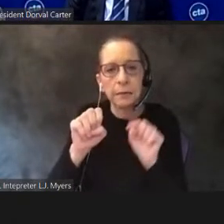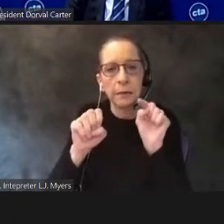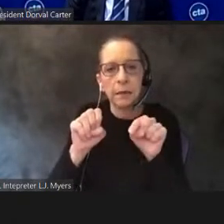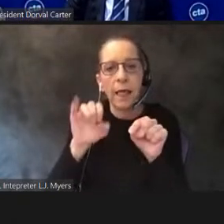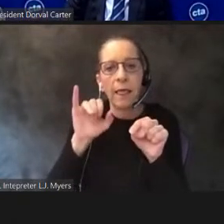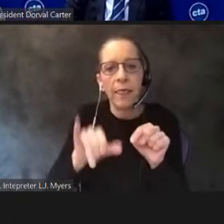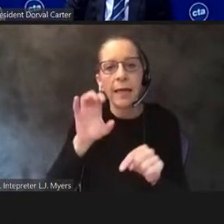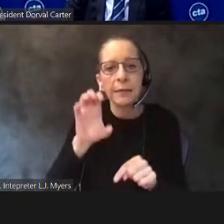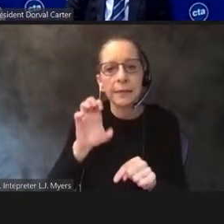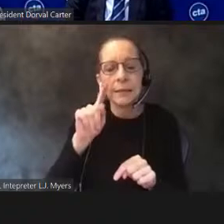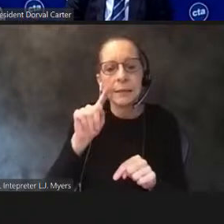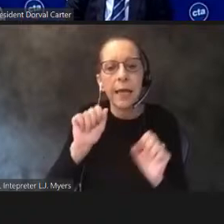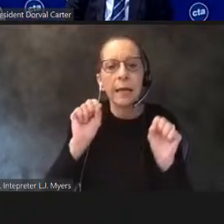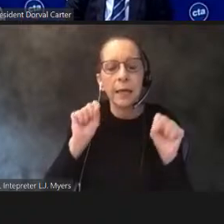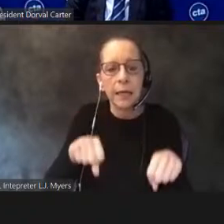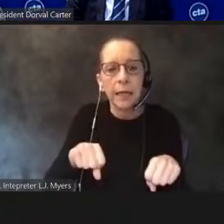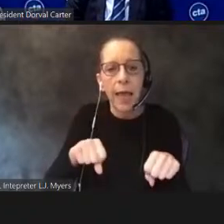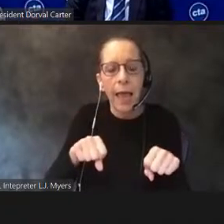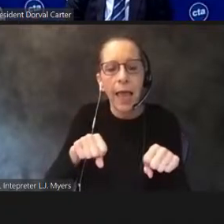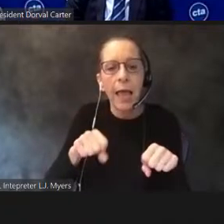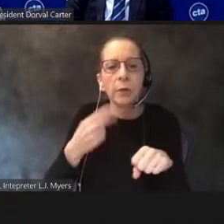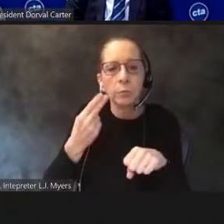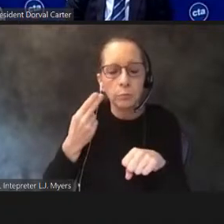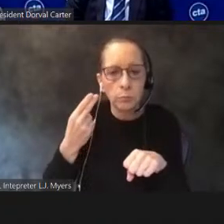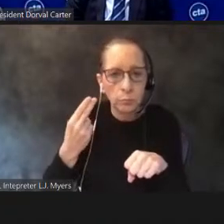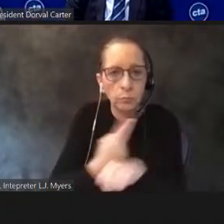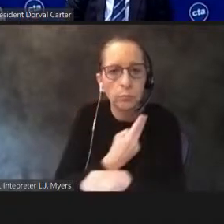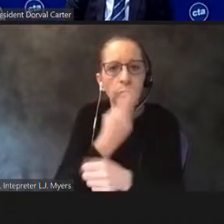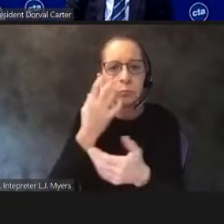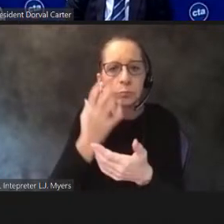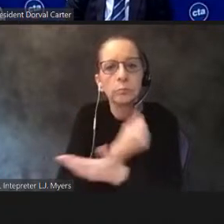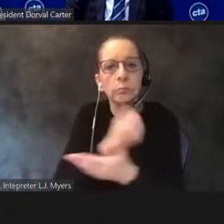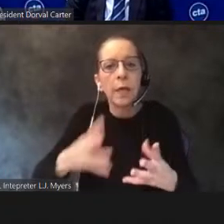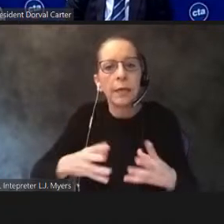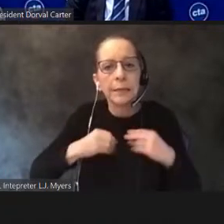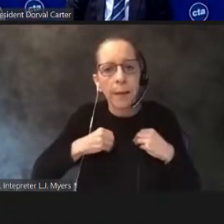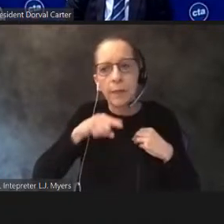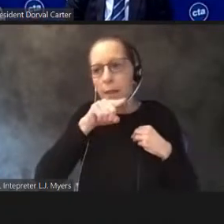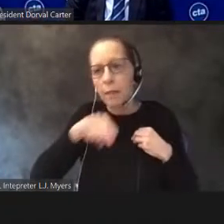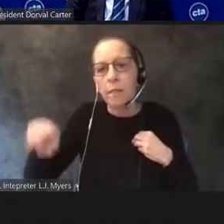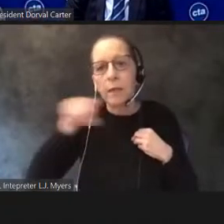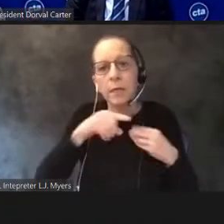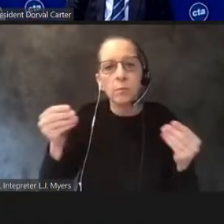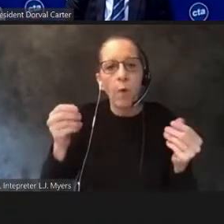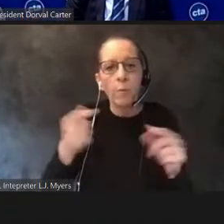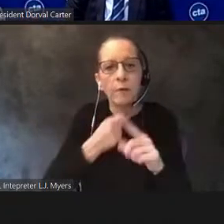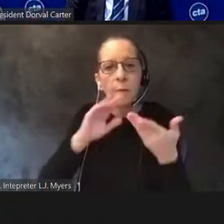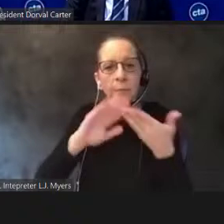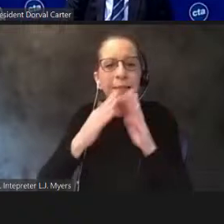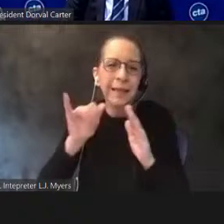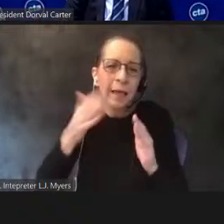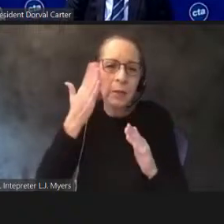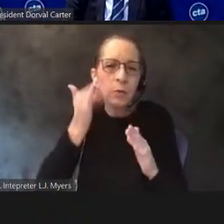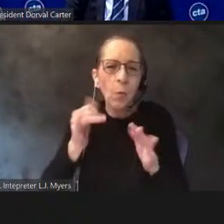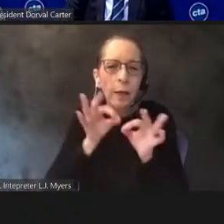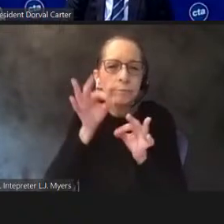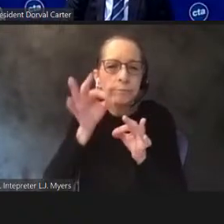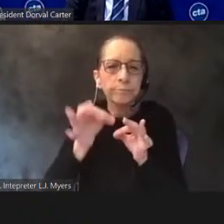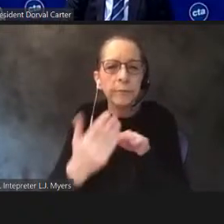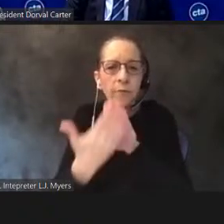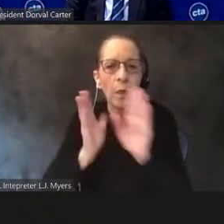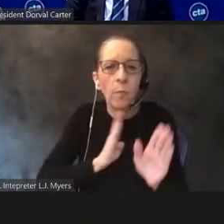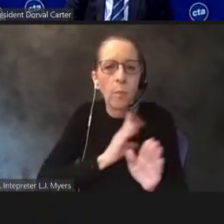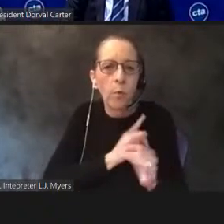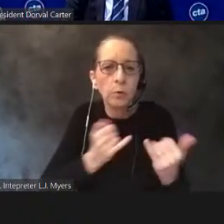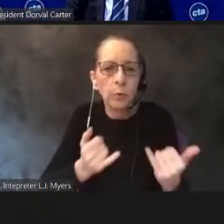CTA can exercise the acceptance of these properties from the city. So that's why this is before the board